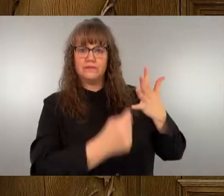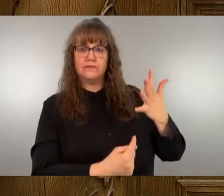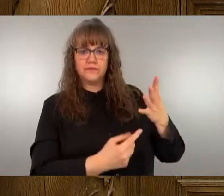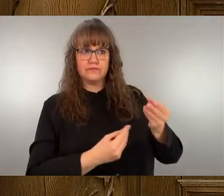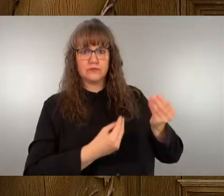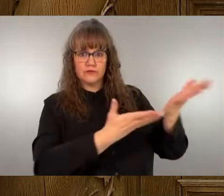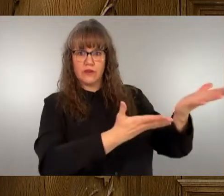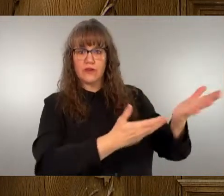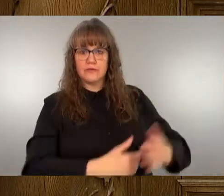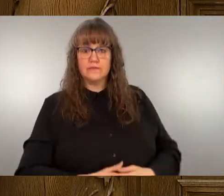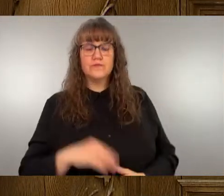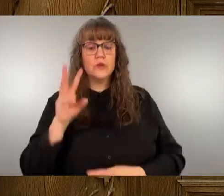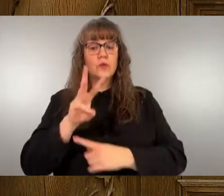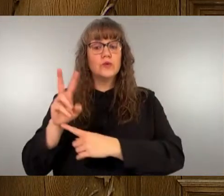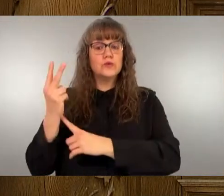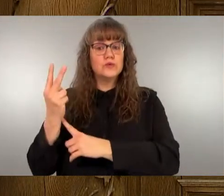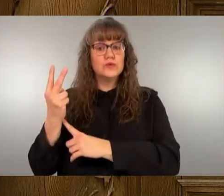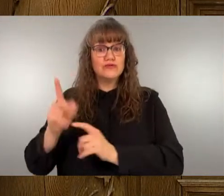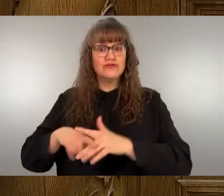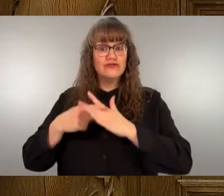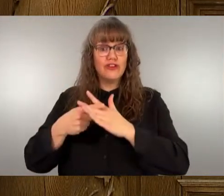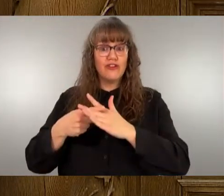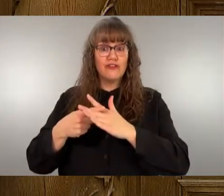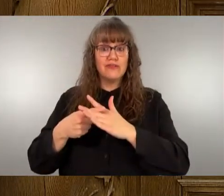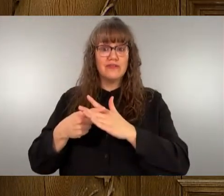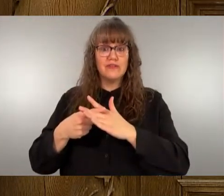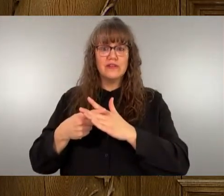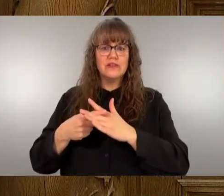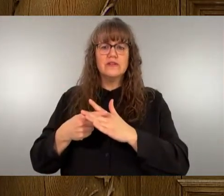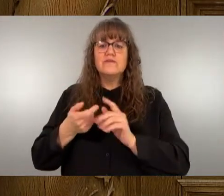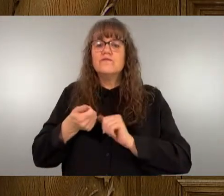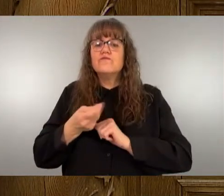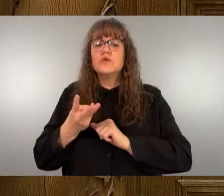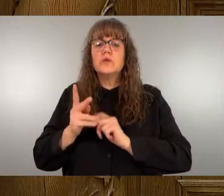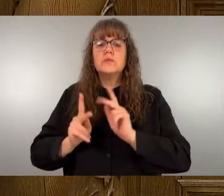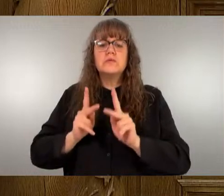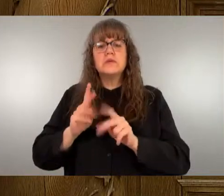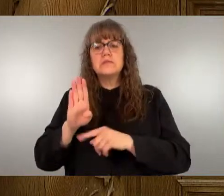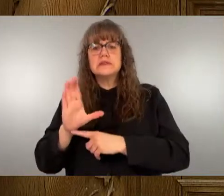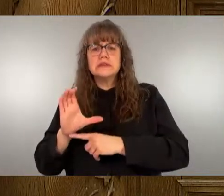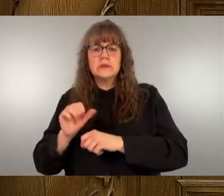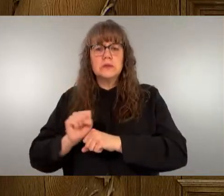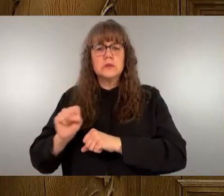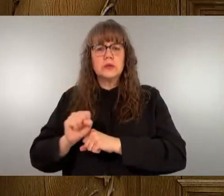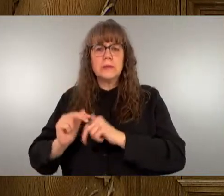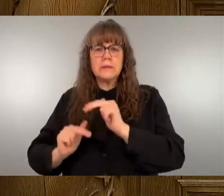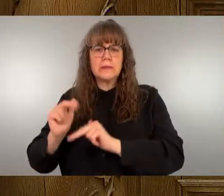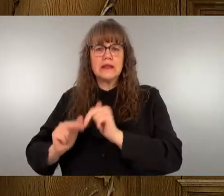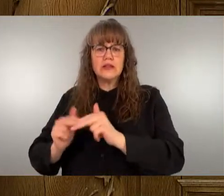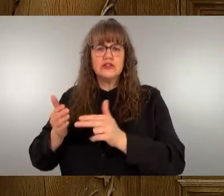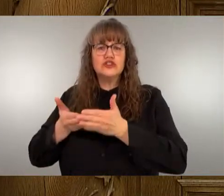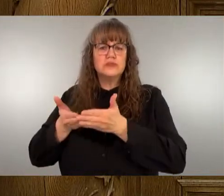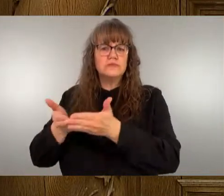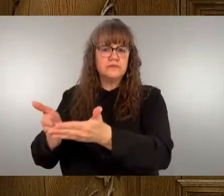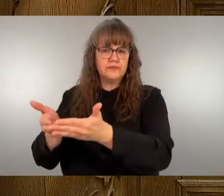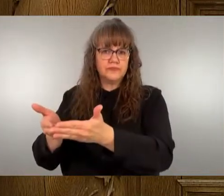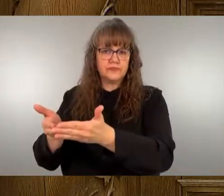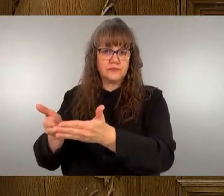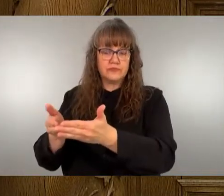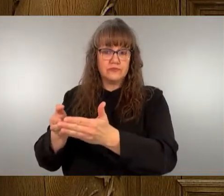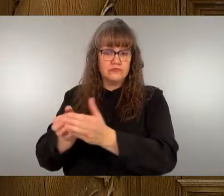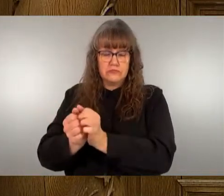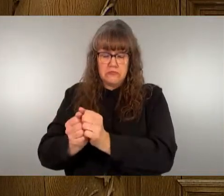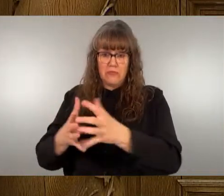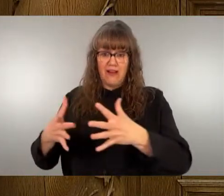Columbians worked in the shipyards. By 1943, that workforce was greater than 30,000.